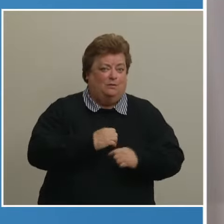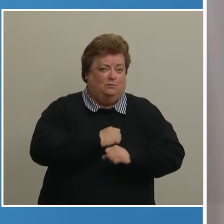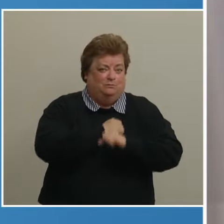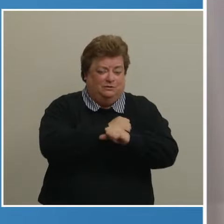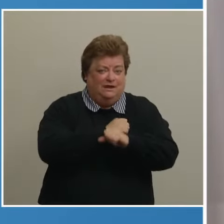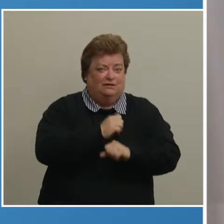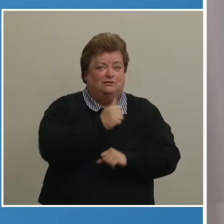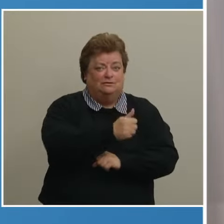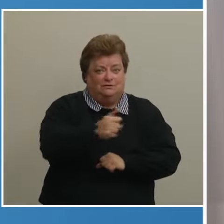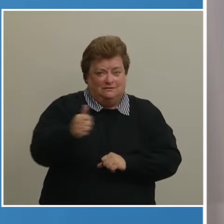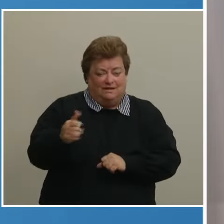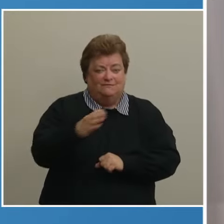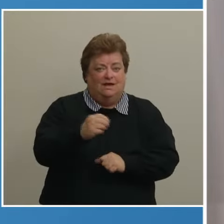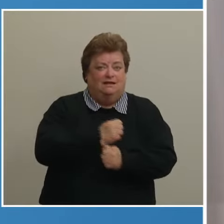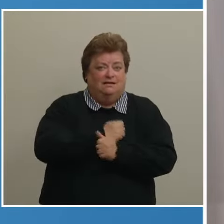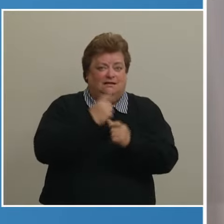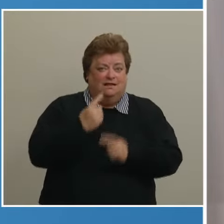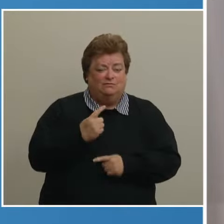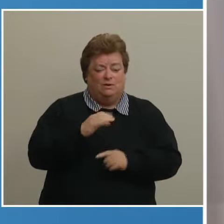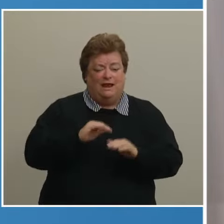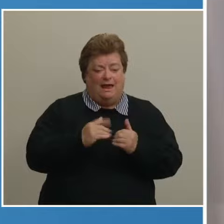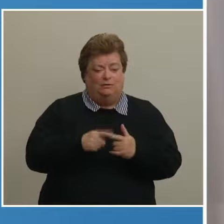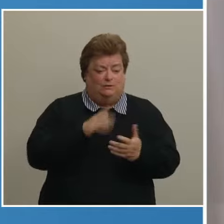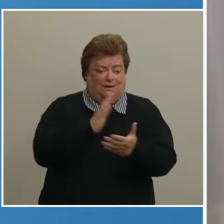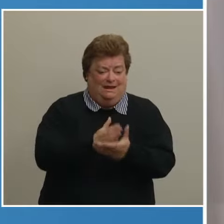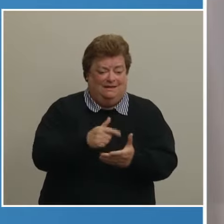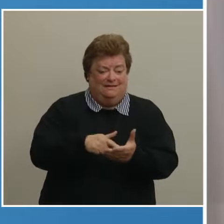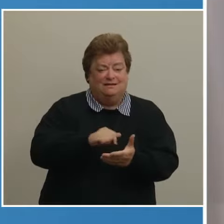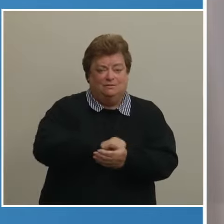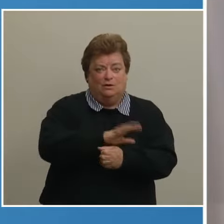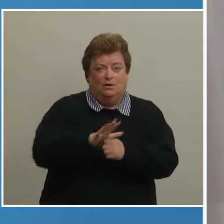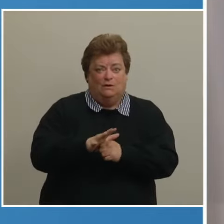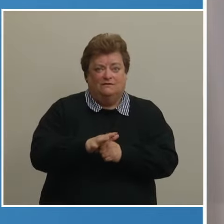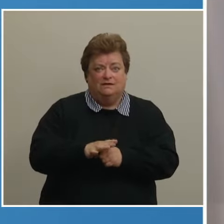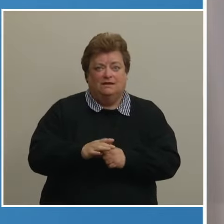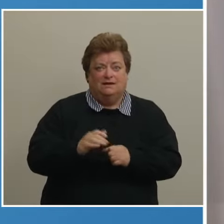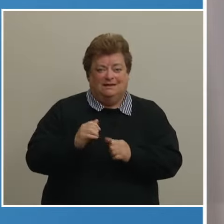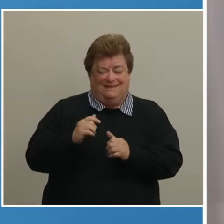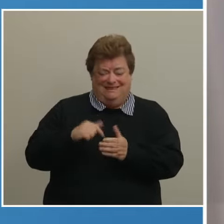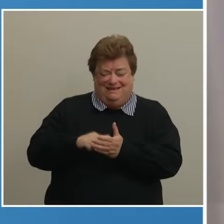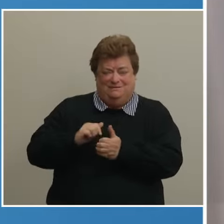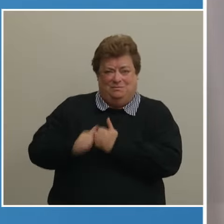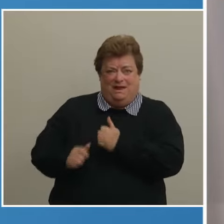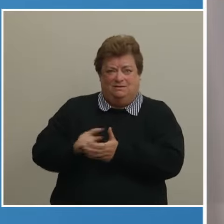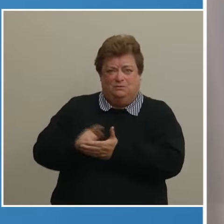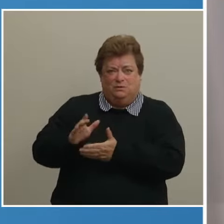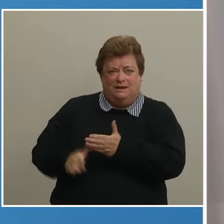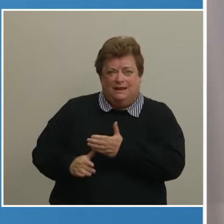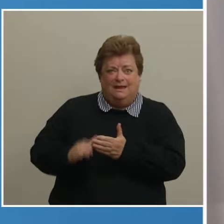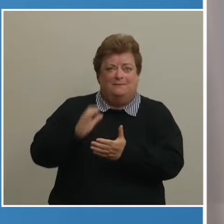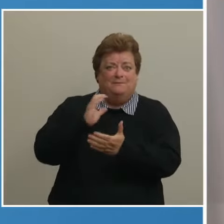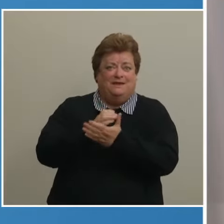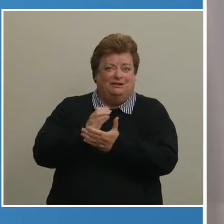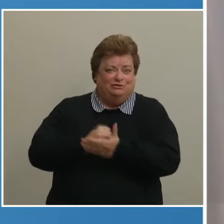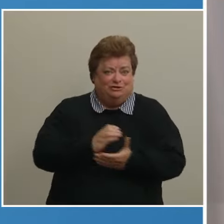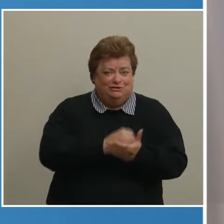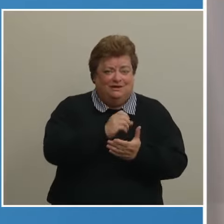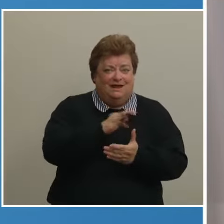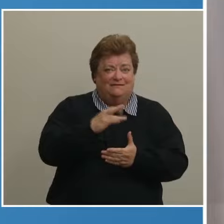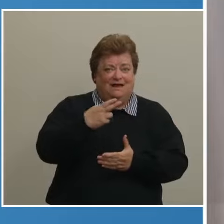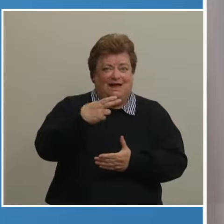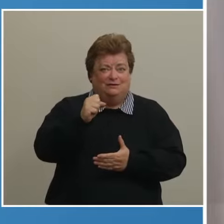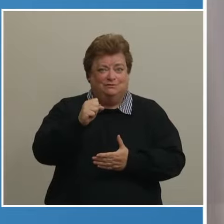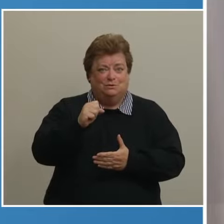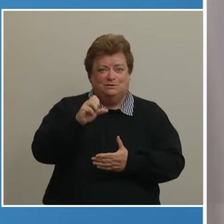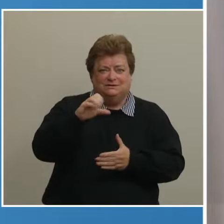end this pandemic. Over this past weekend, photos of high school seniors headed to prom popped up in my Facebook